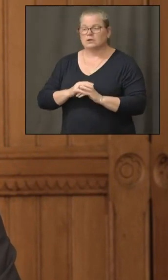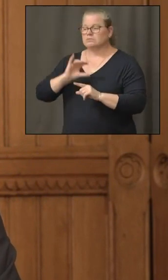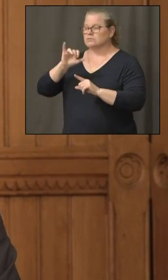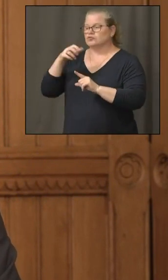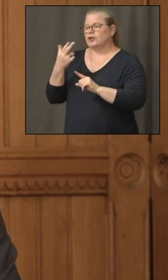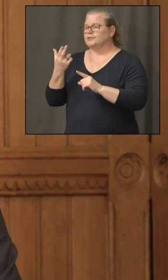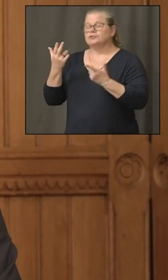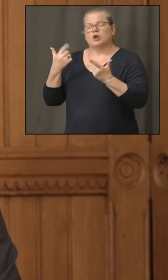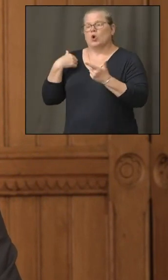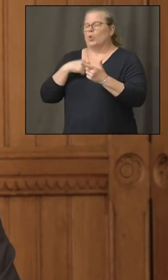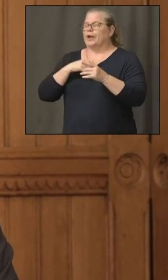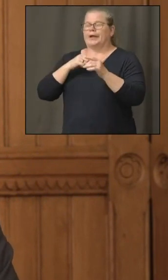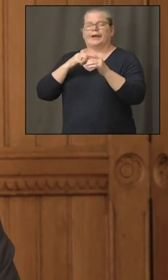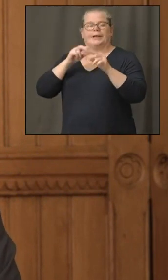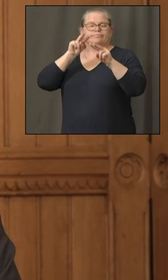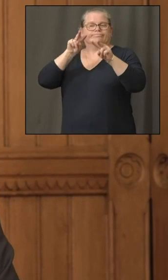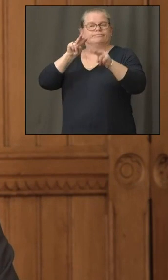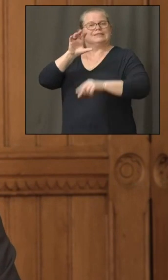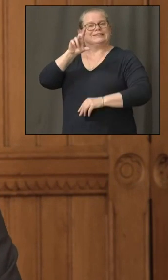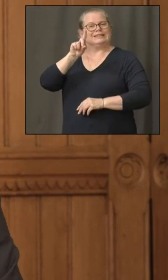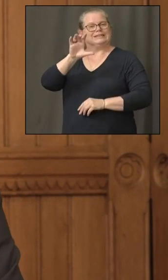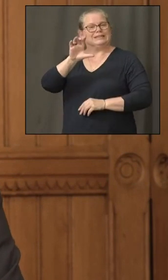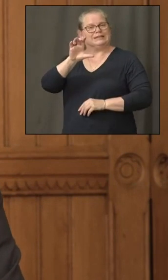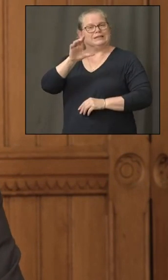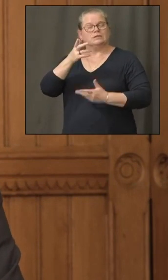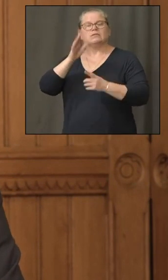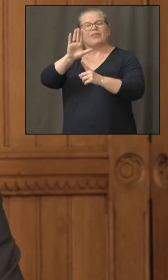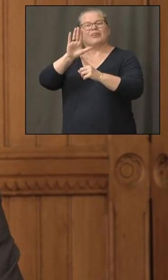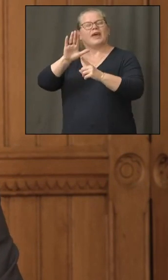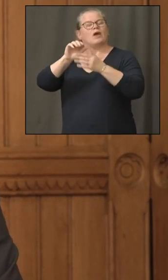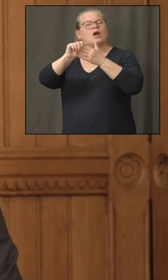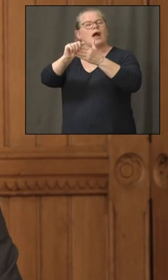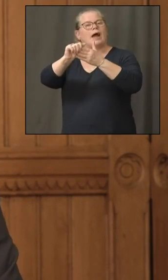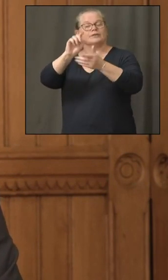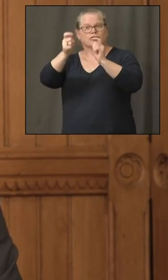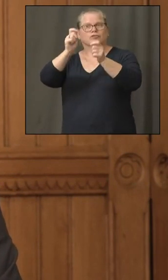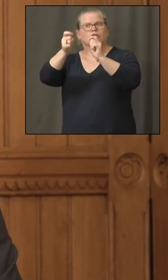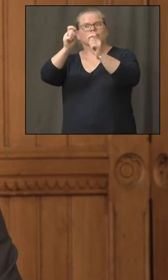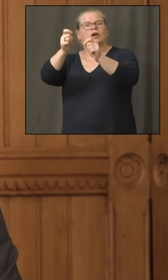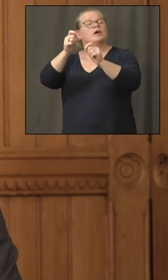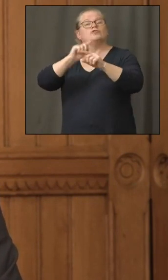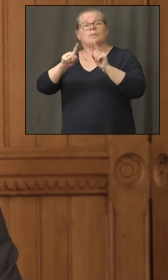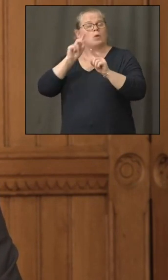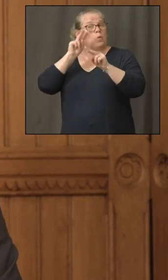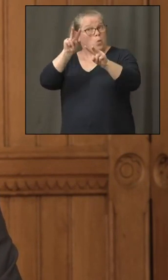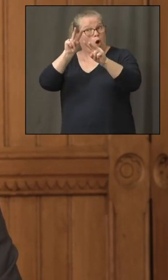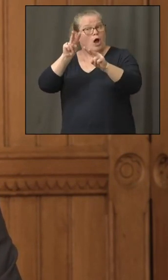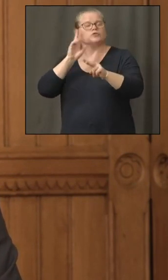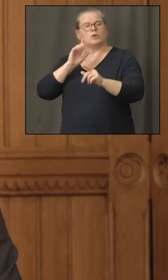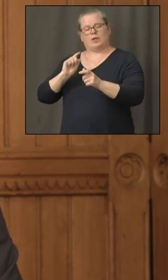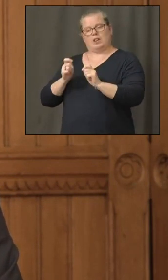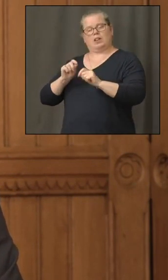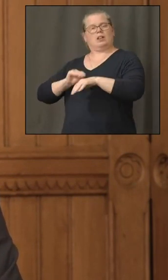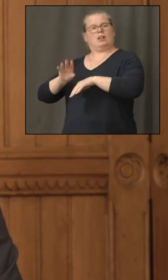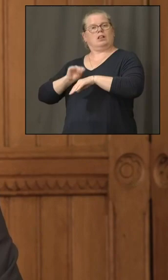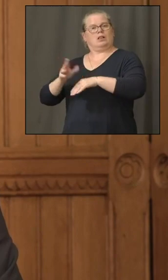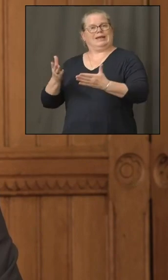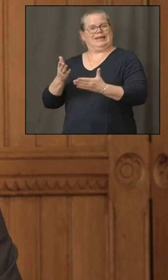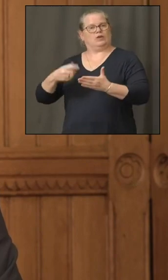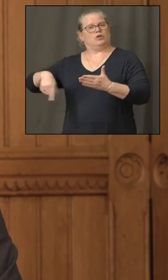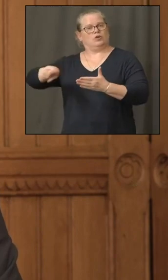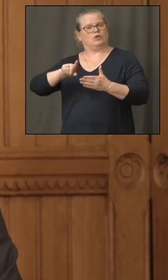changing on many topics, including this, but we'll continue to publish guidance through our early childhood group as necessary.